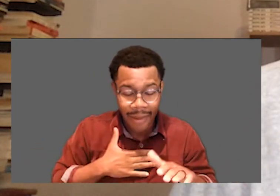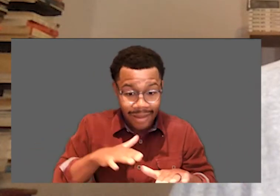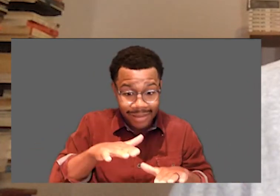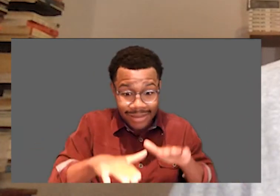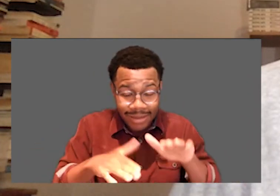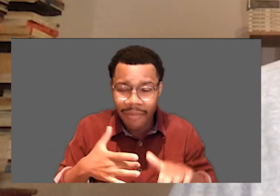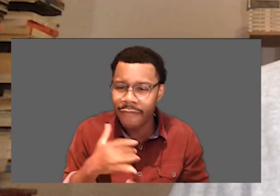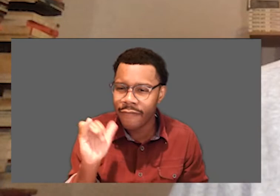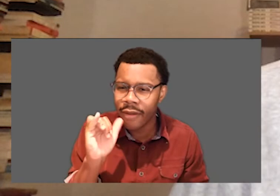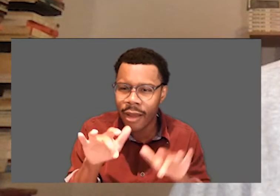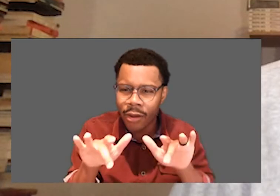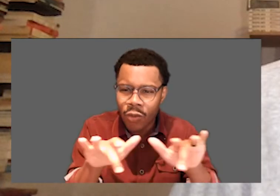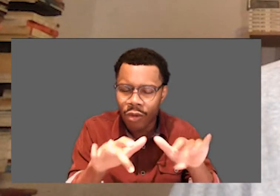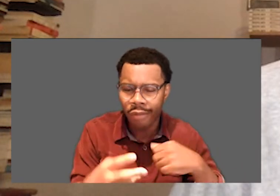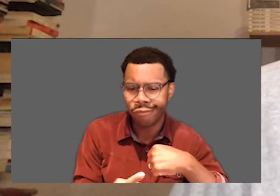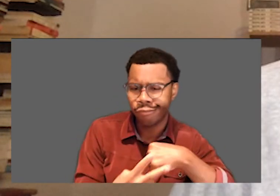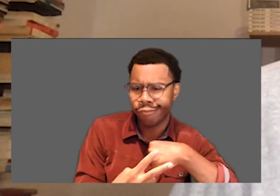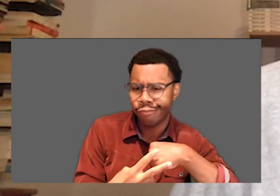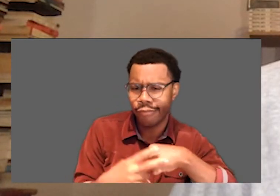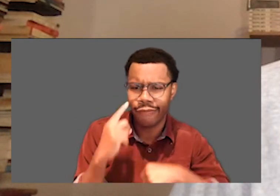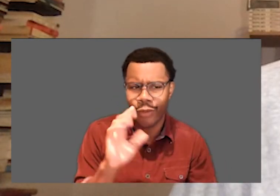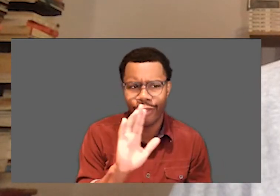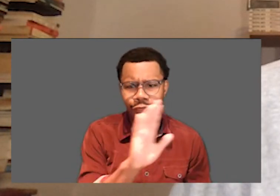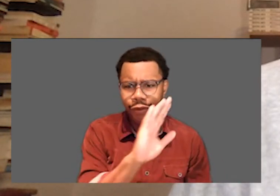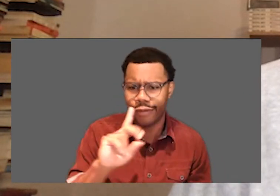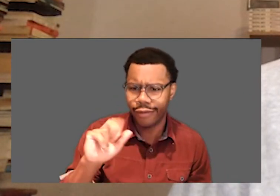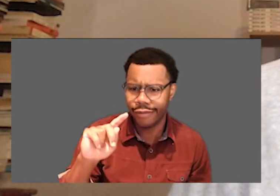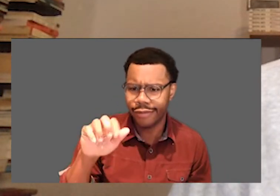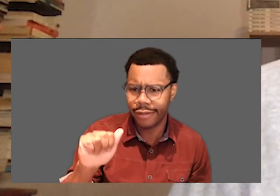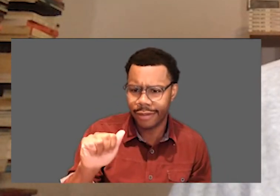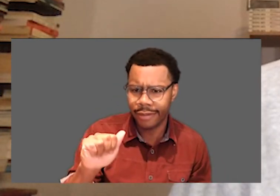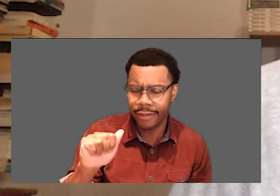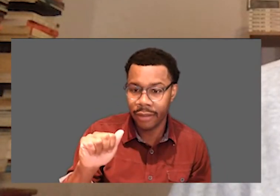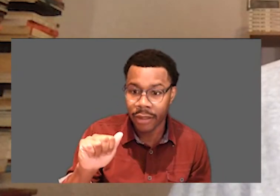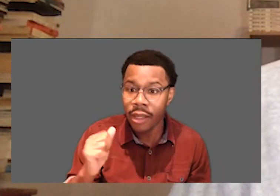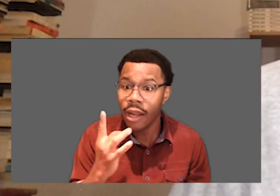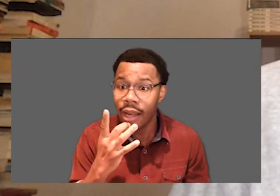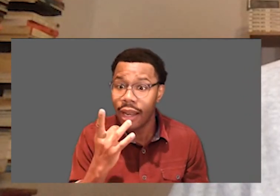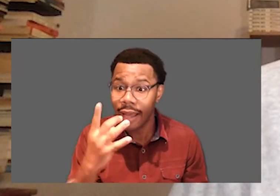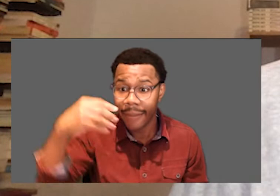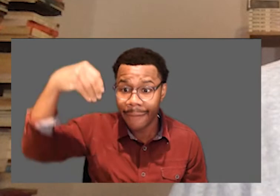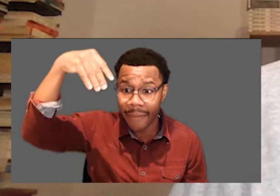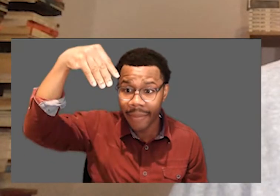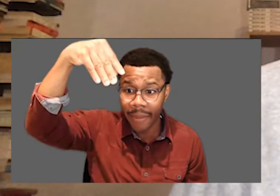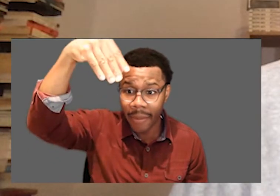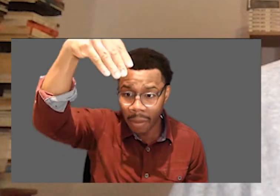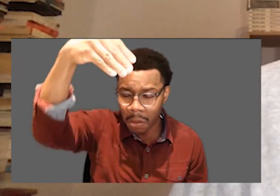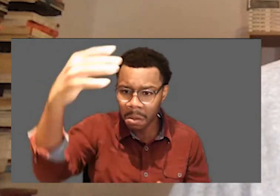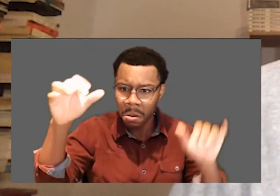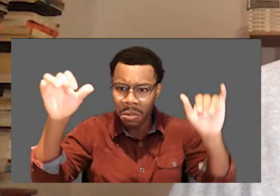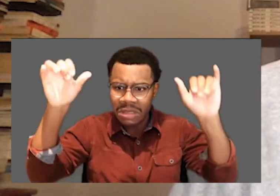being recorded in some counter-world database. The lights in the ceiling seemed to be suspended in